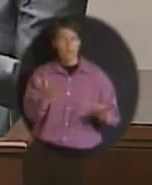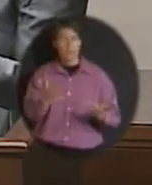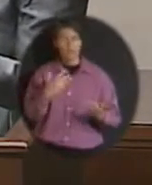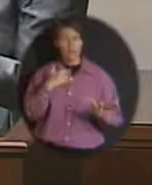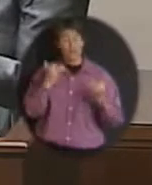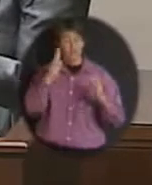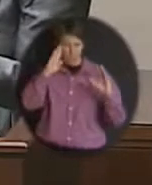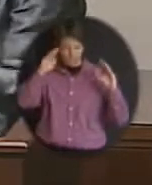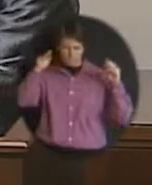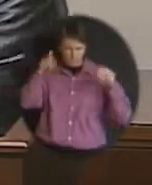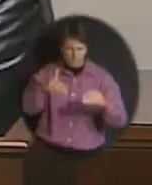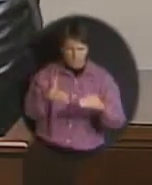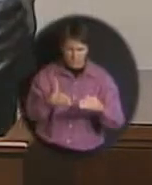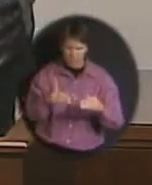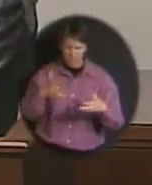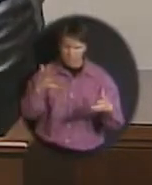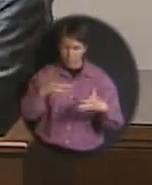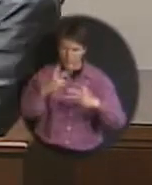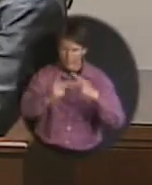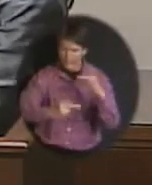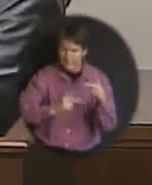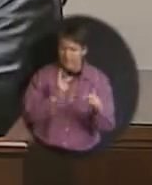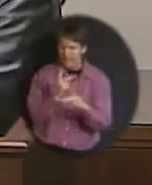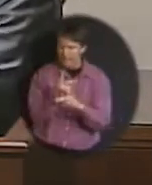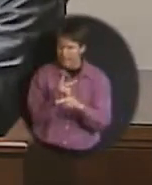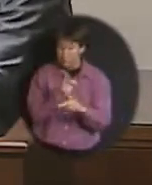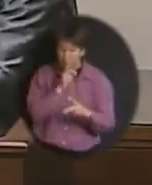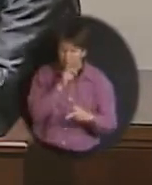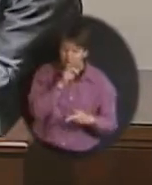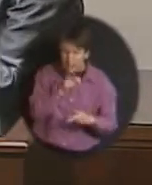so much attention on figuring out what type of bullying, is it real